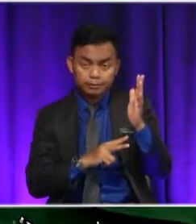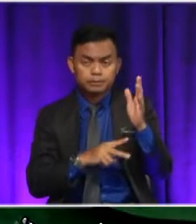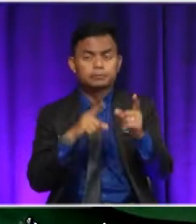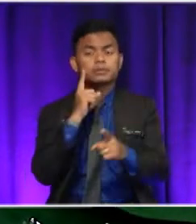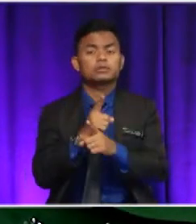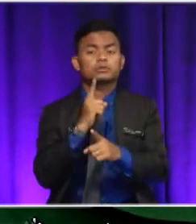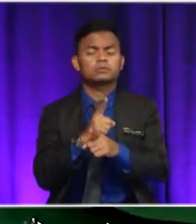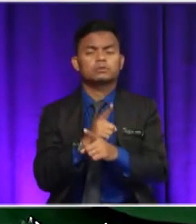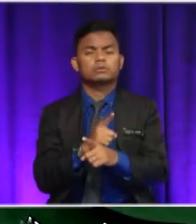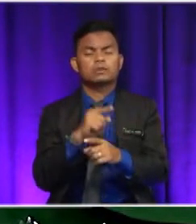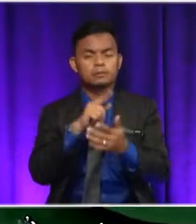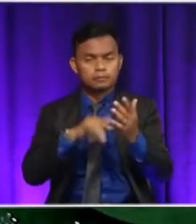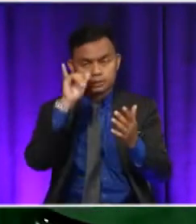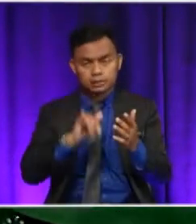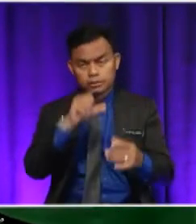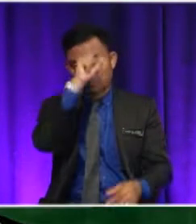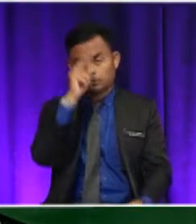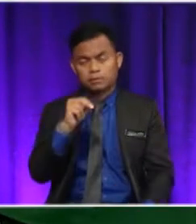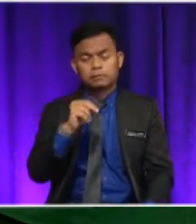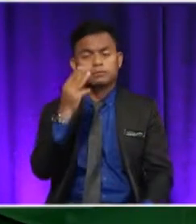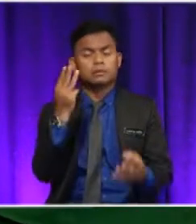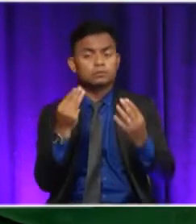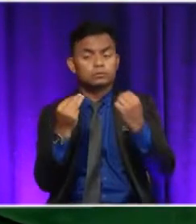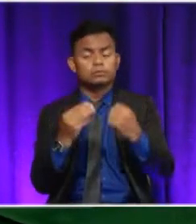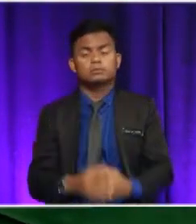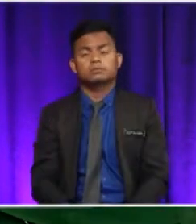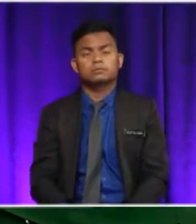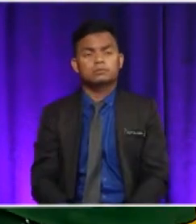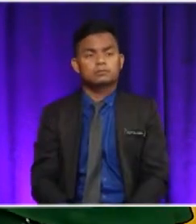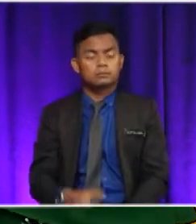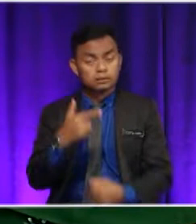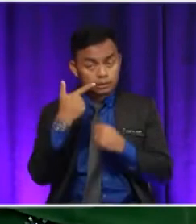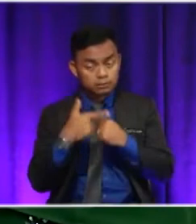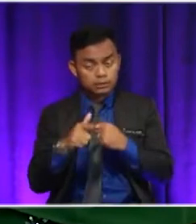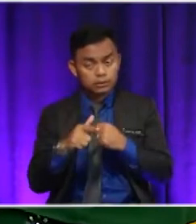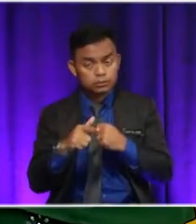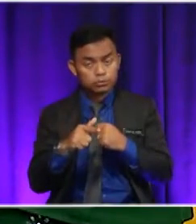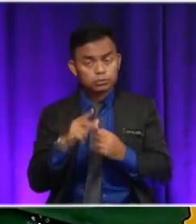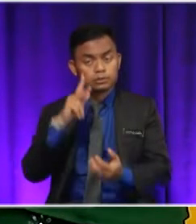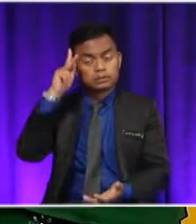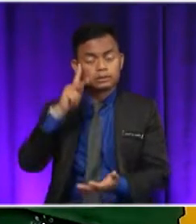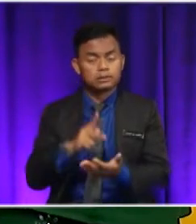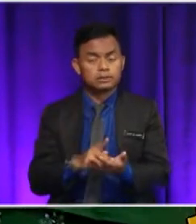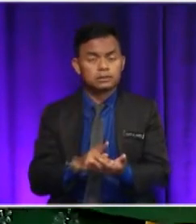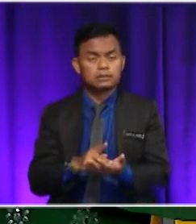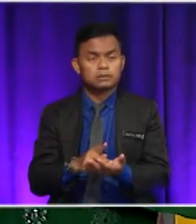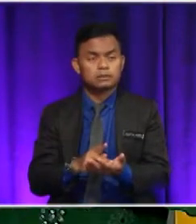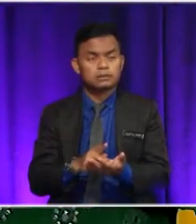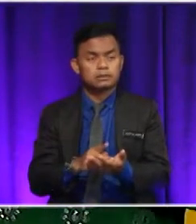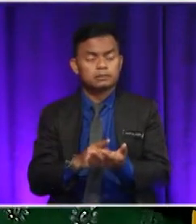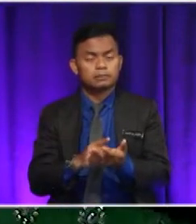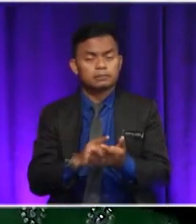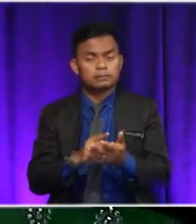What does the question want? Okay, and after you've done that, identify the section in the text where